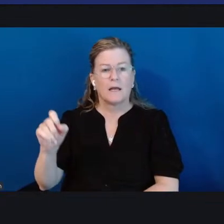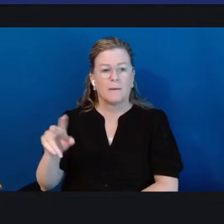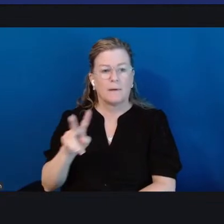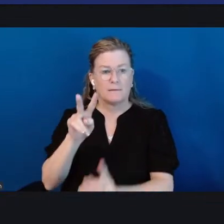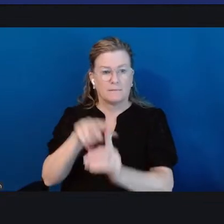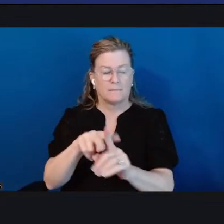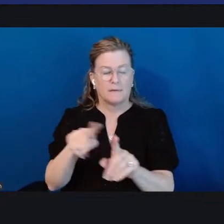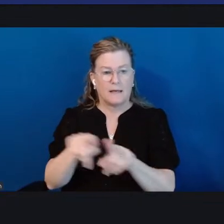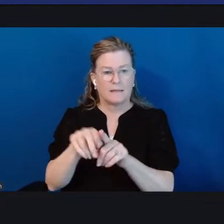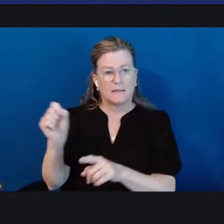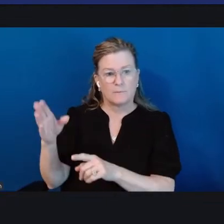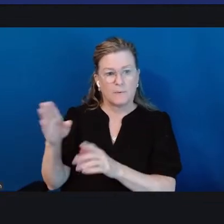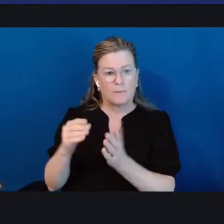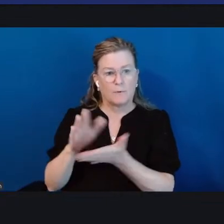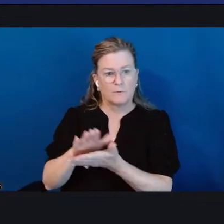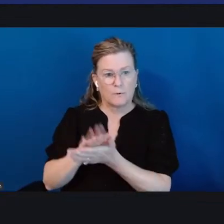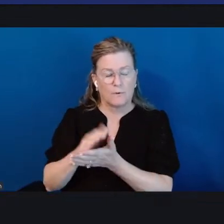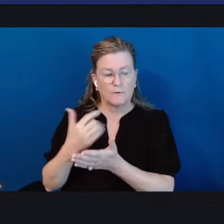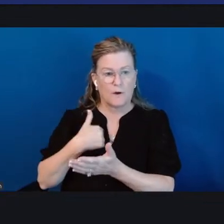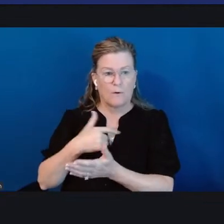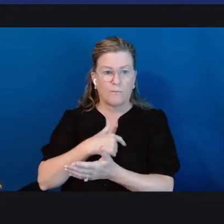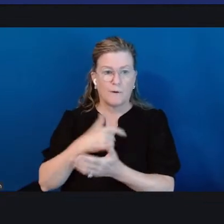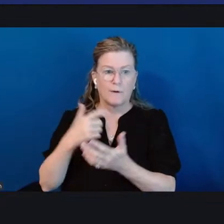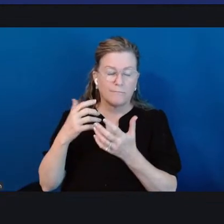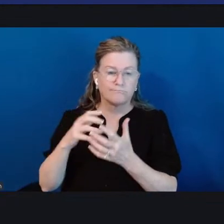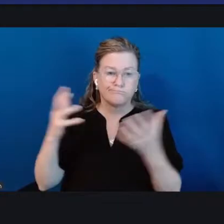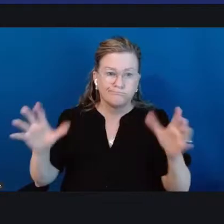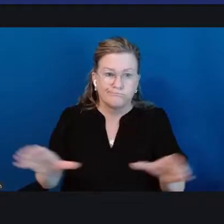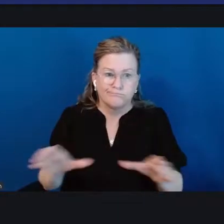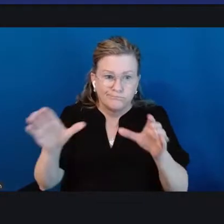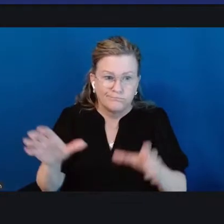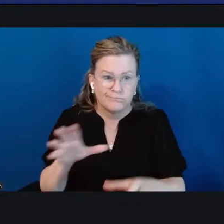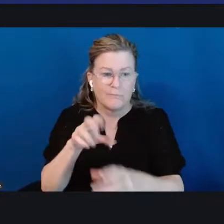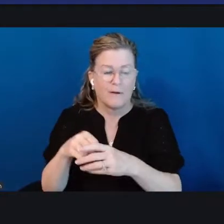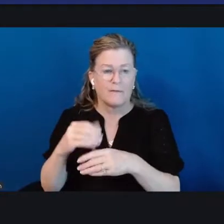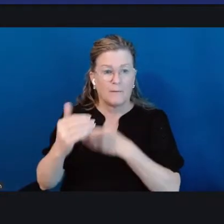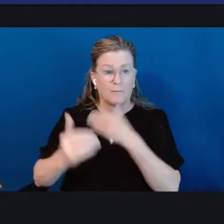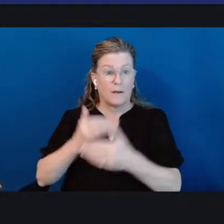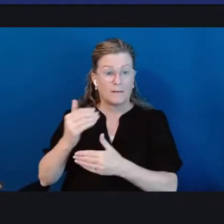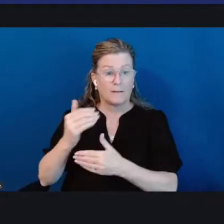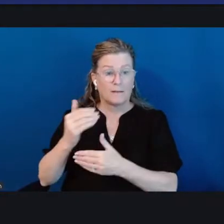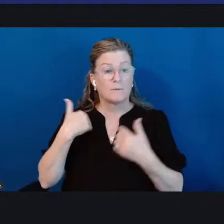springboard school, and so we're actively involved in the process. We have